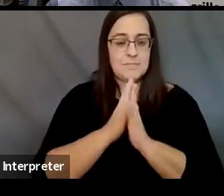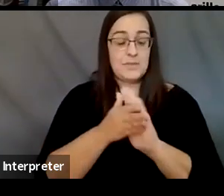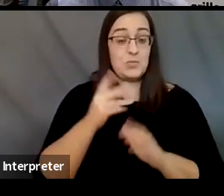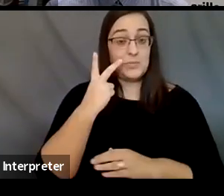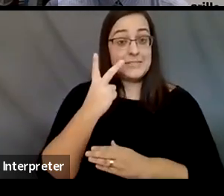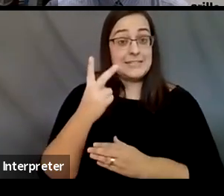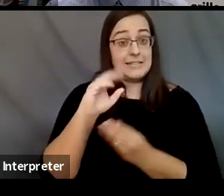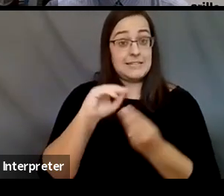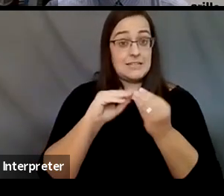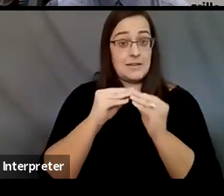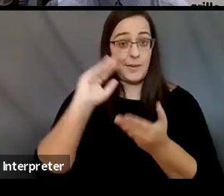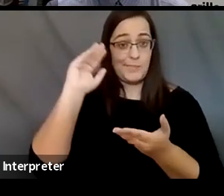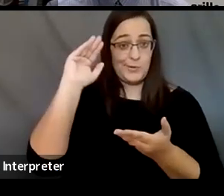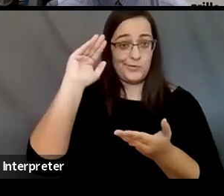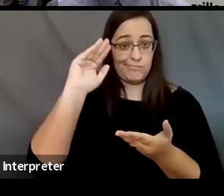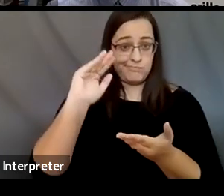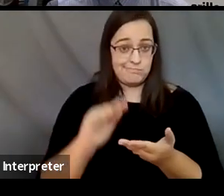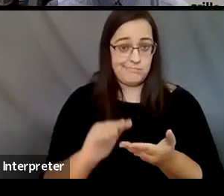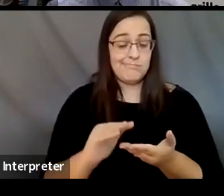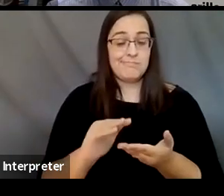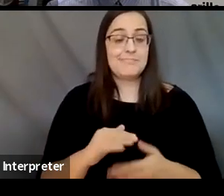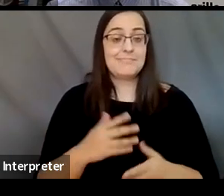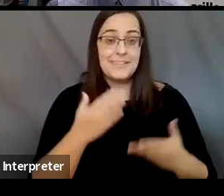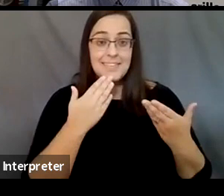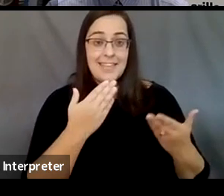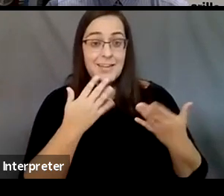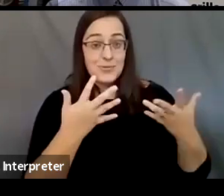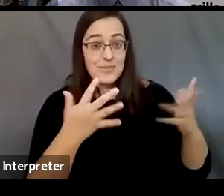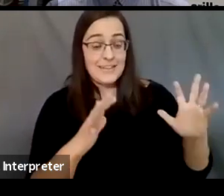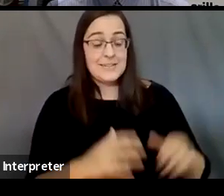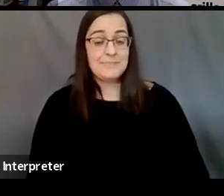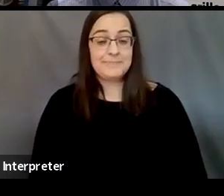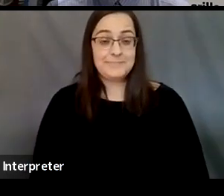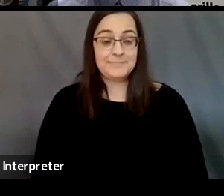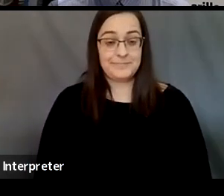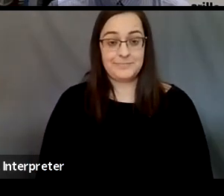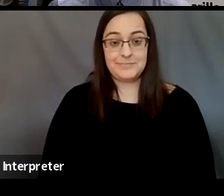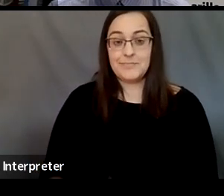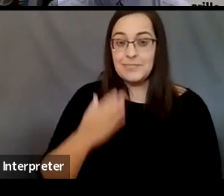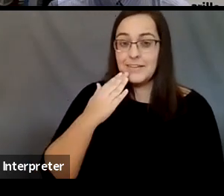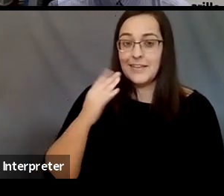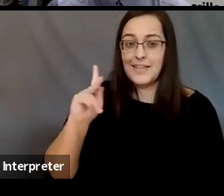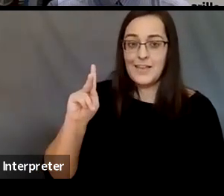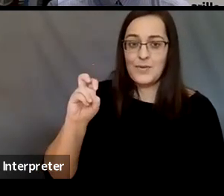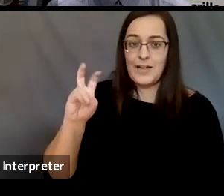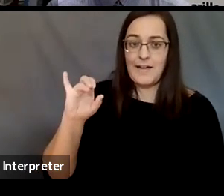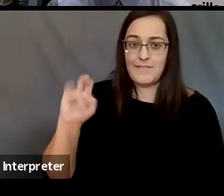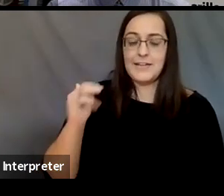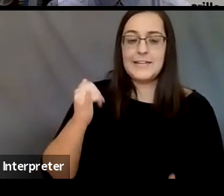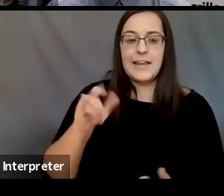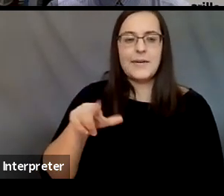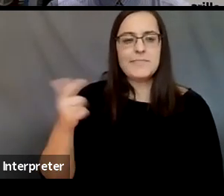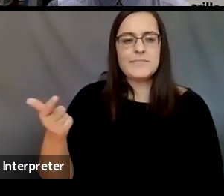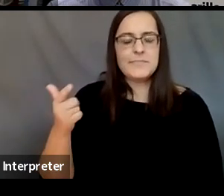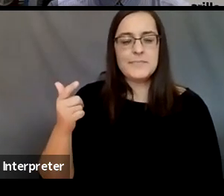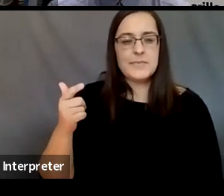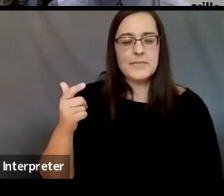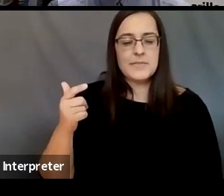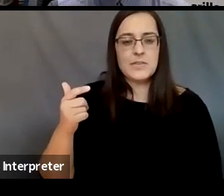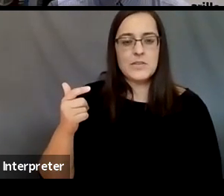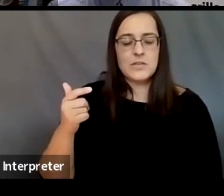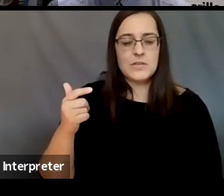down. Okay, thanks. That's it for me. Thanks, Kevin. Let's now go to, if I'm not